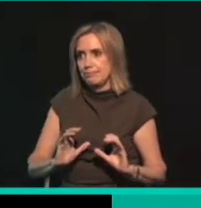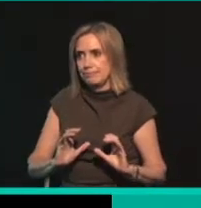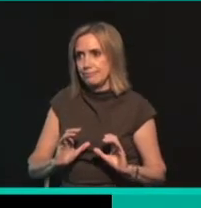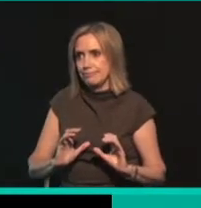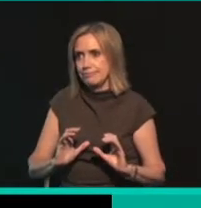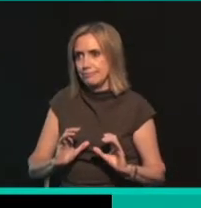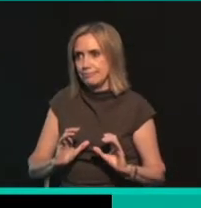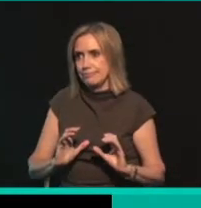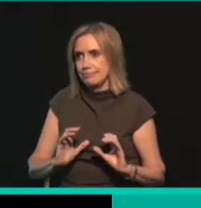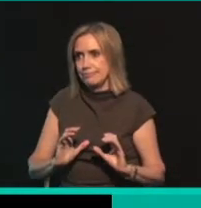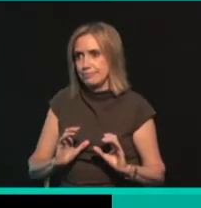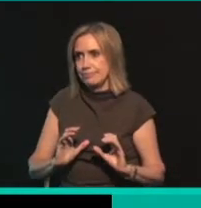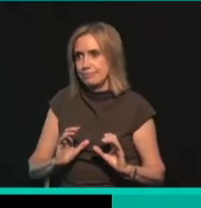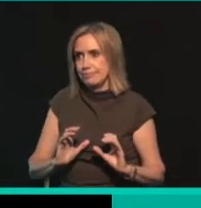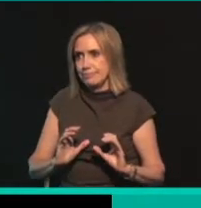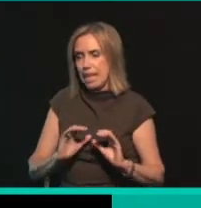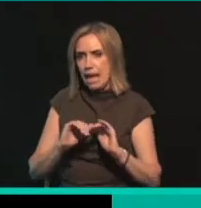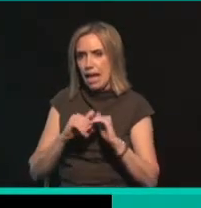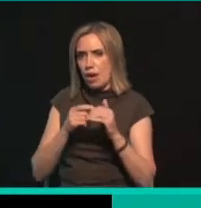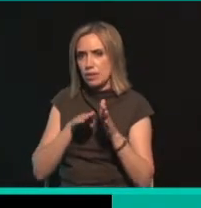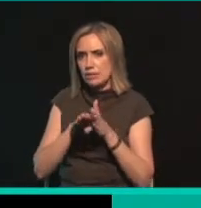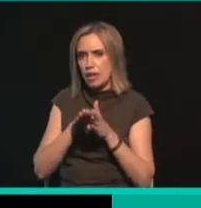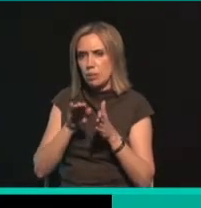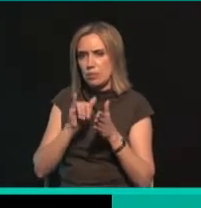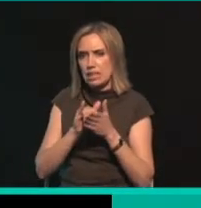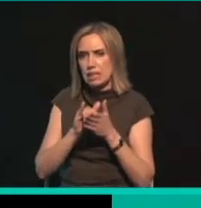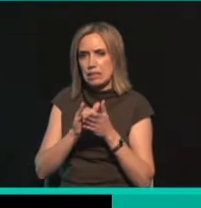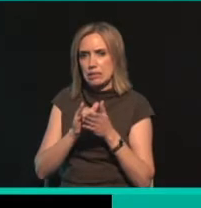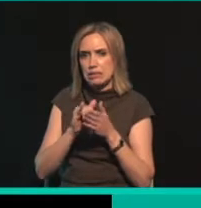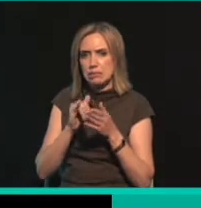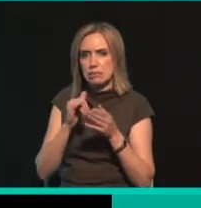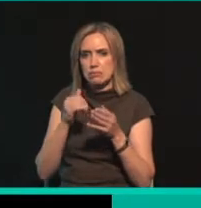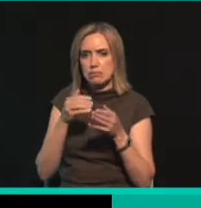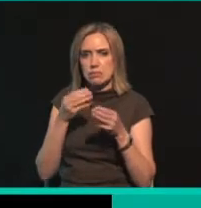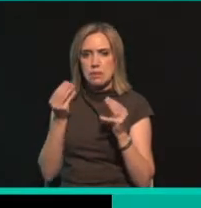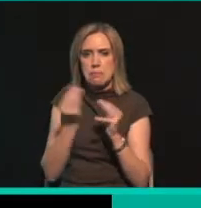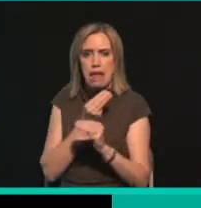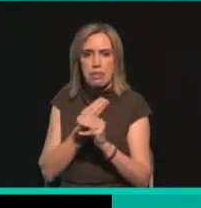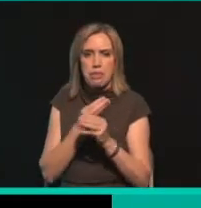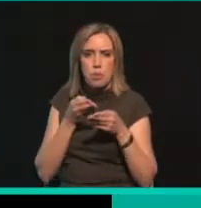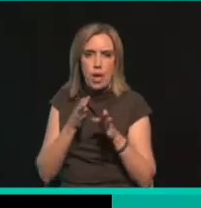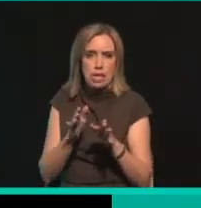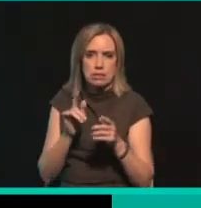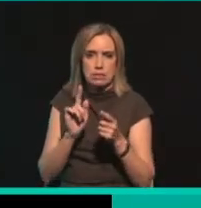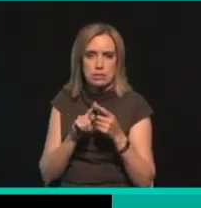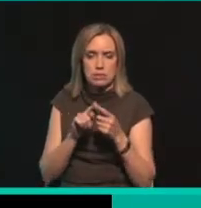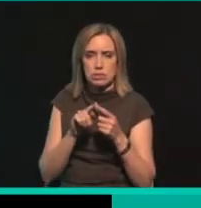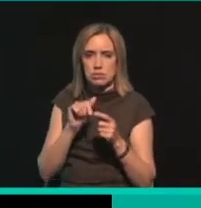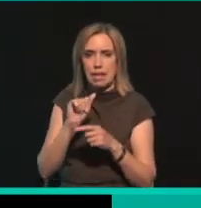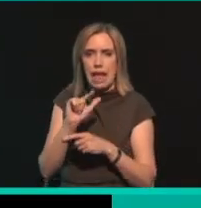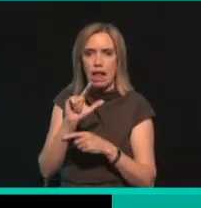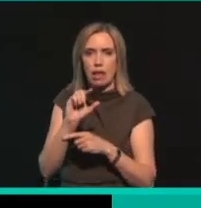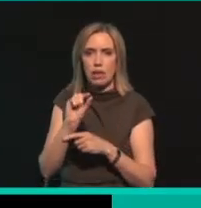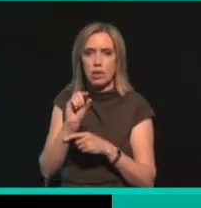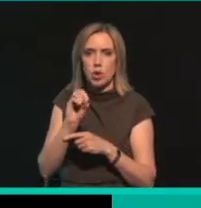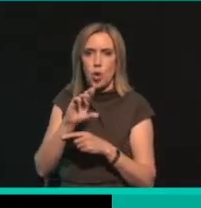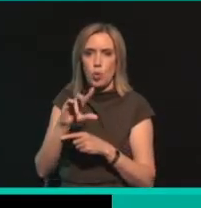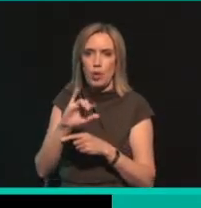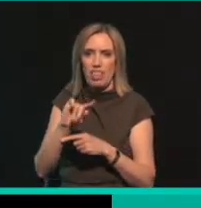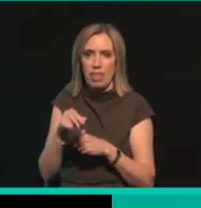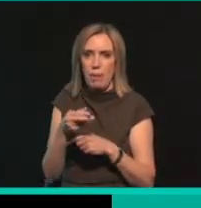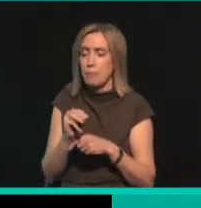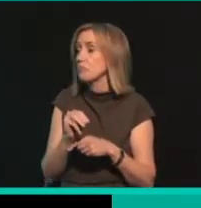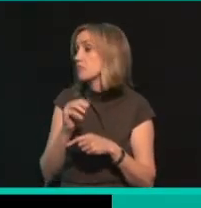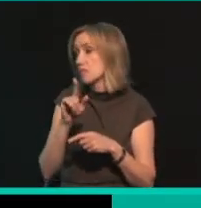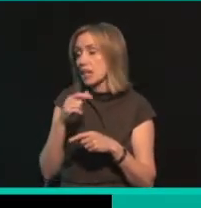Now, how did they develop these algorithms? Well, in 2006, when they were predominantly a DVD